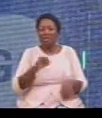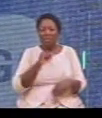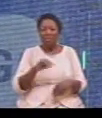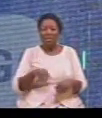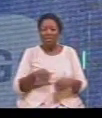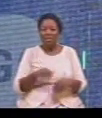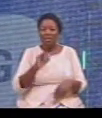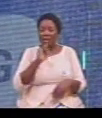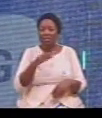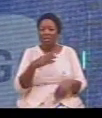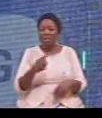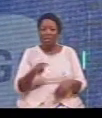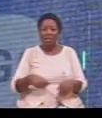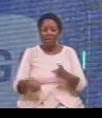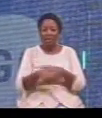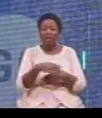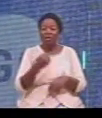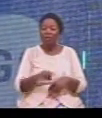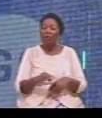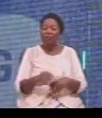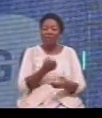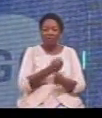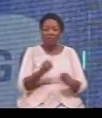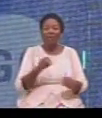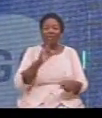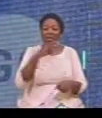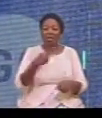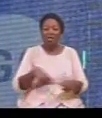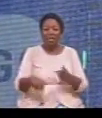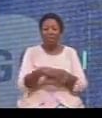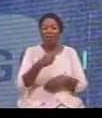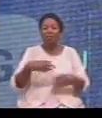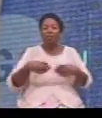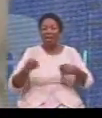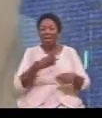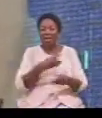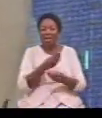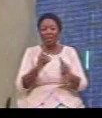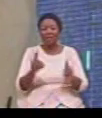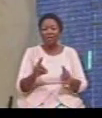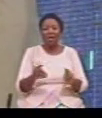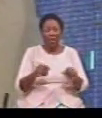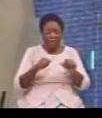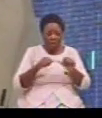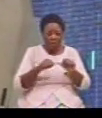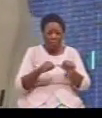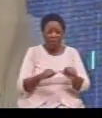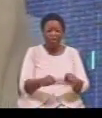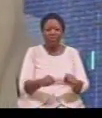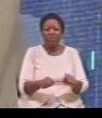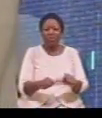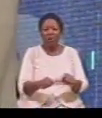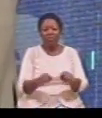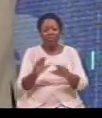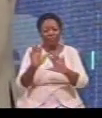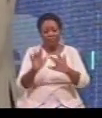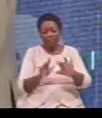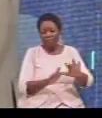of salvation. It's the day of healing and deliverance. Perpetual